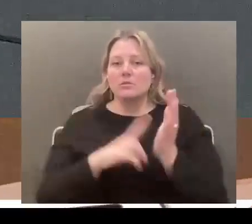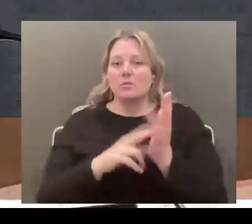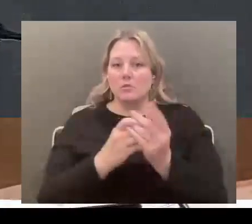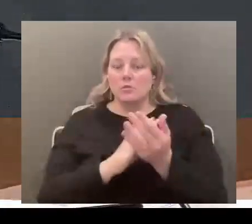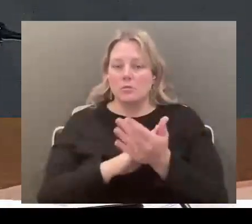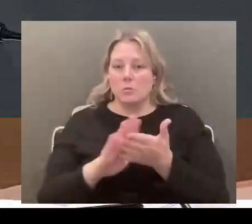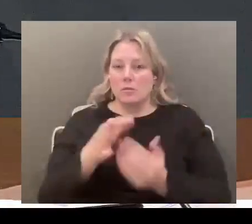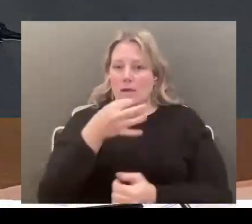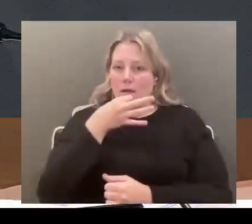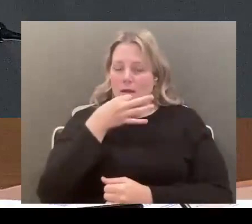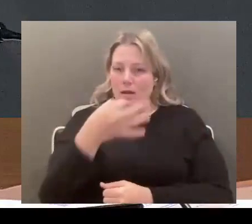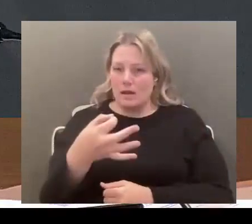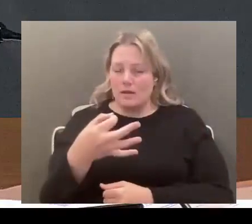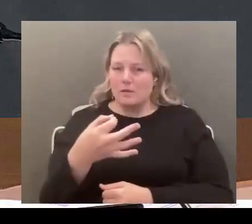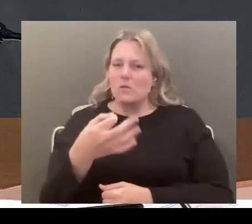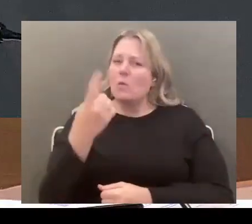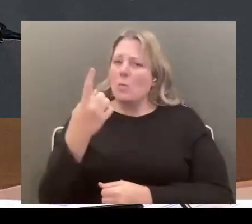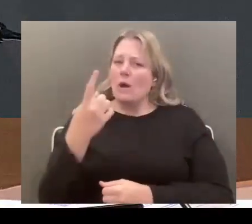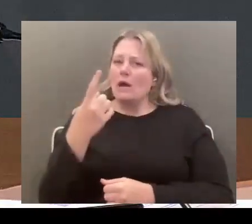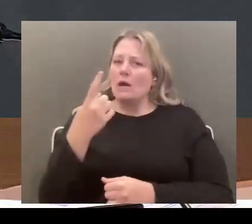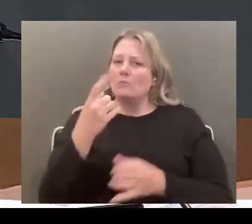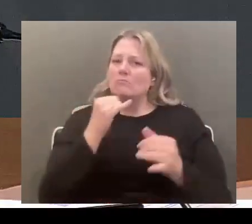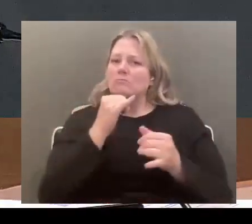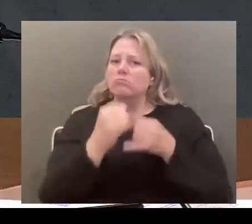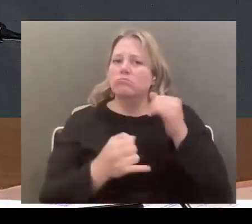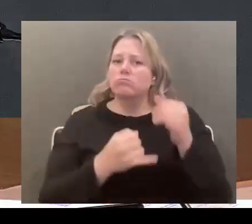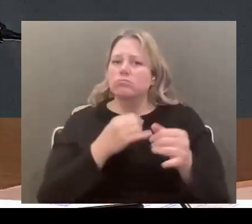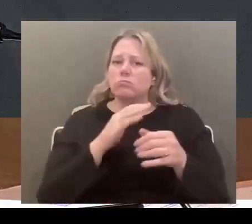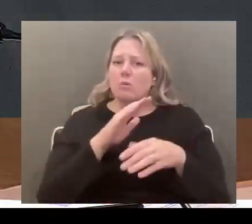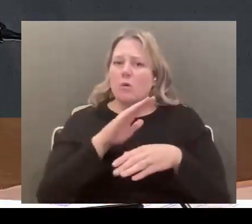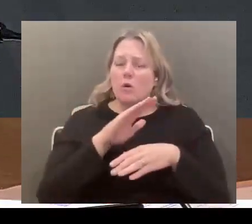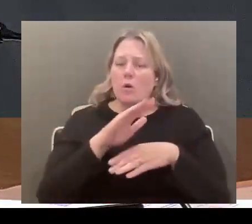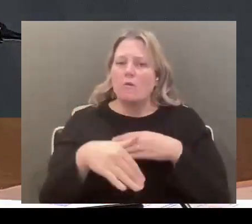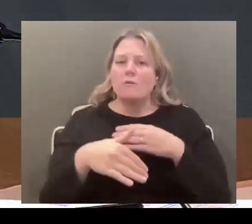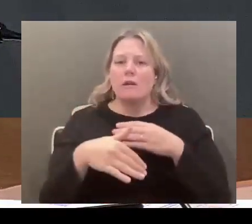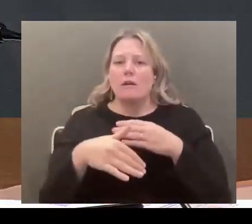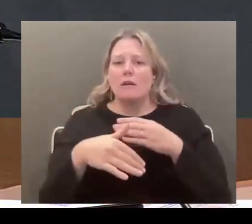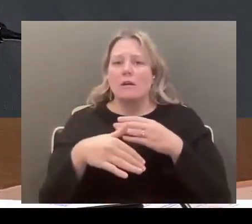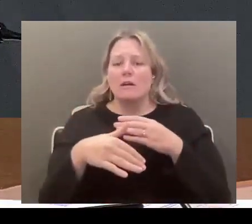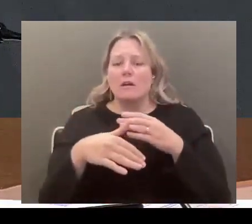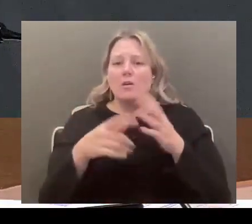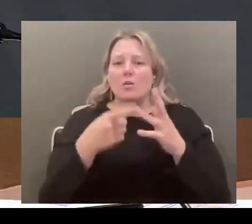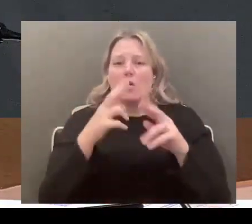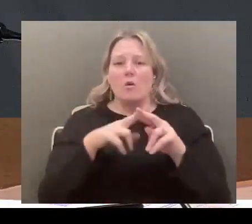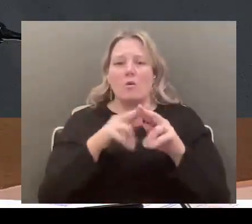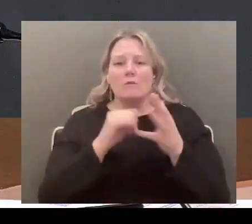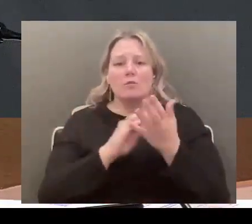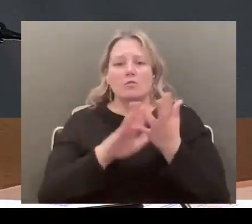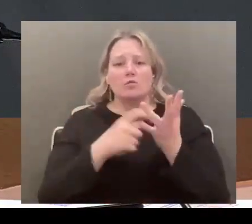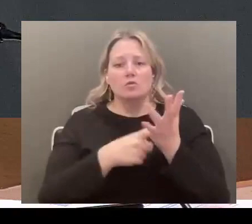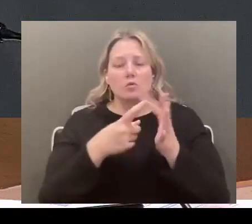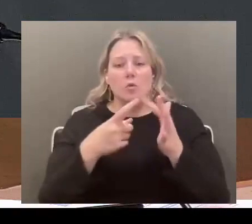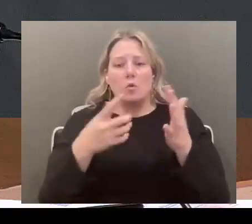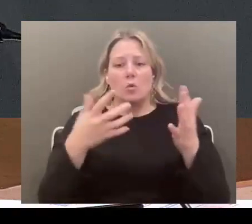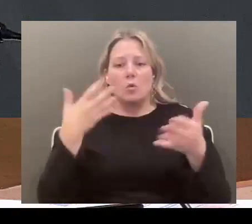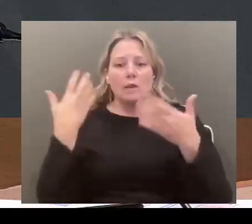criticism about the declaration of the Southern Ocean and offshore wind zone. Yes. And the crux of the